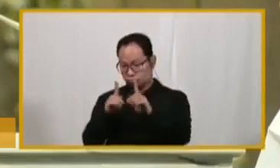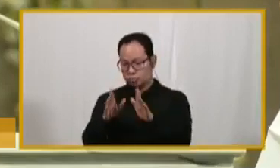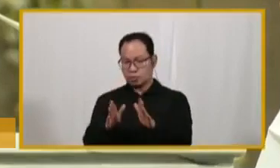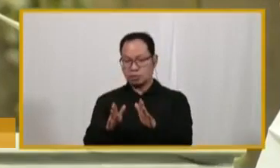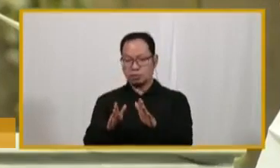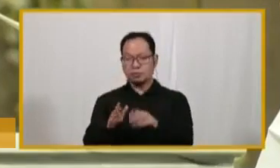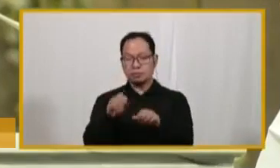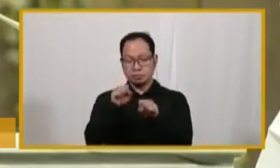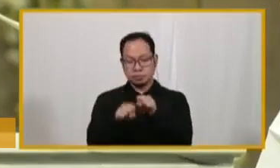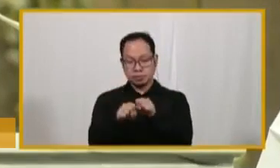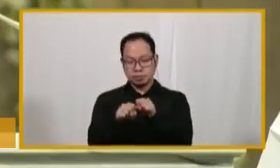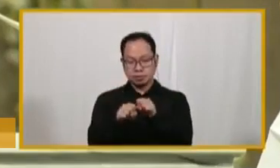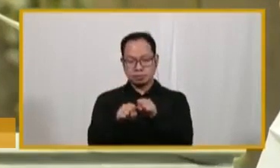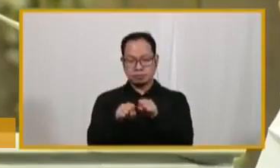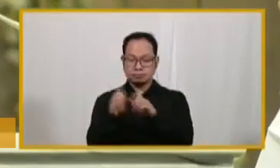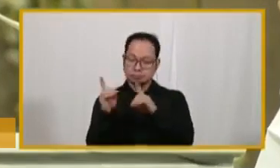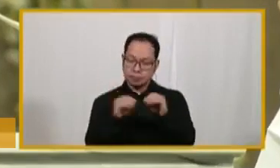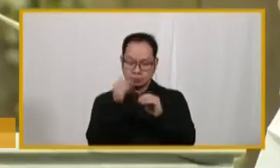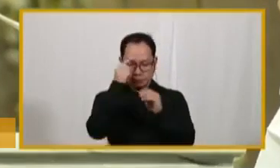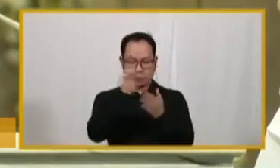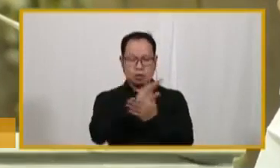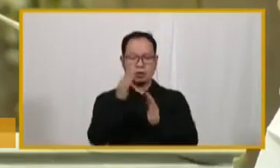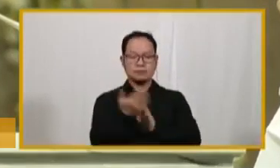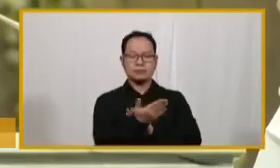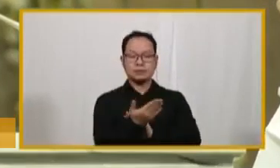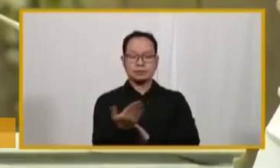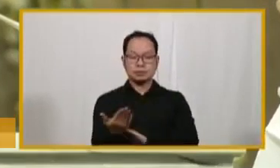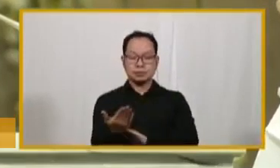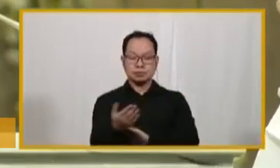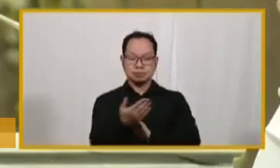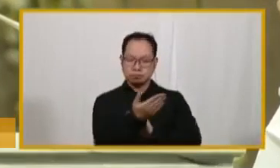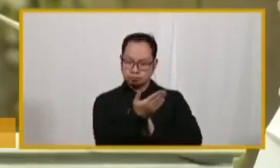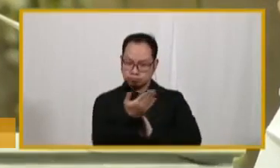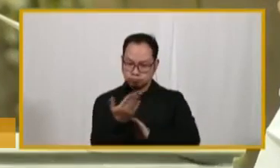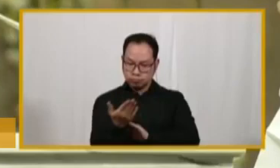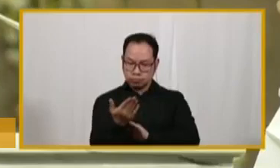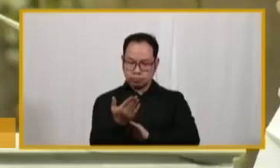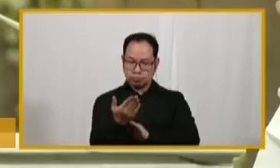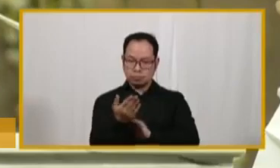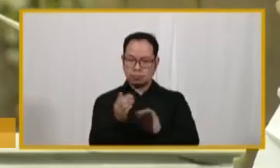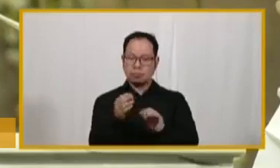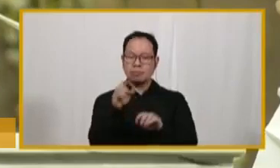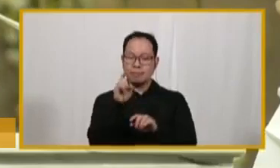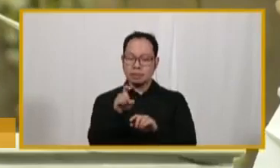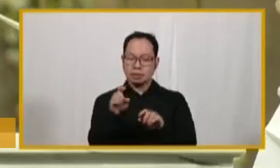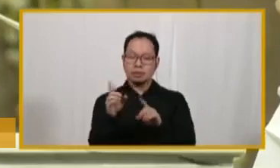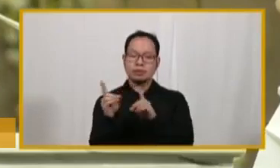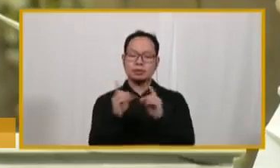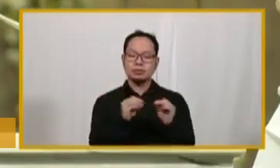that as I have done for you, you should also do."